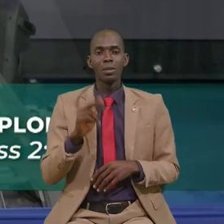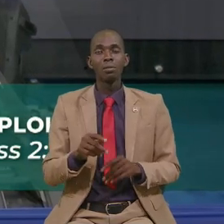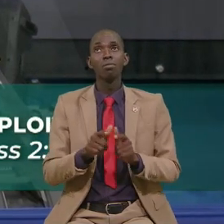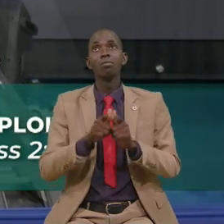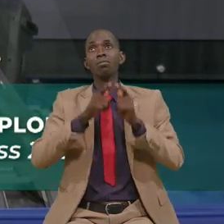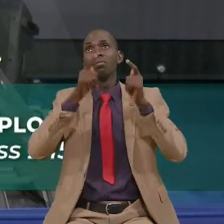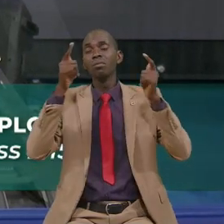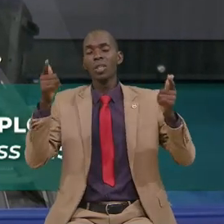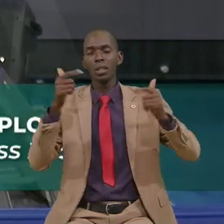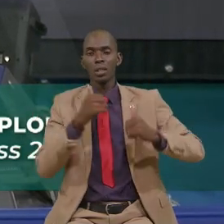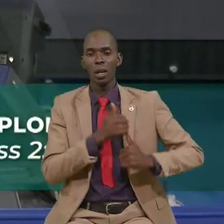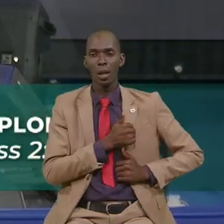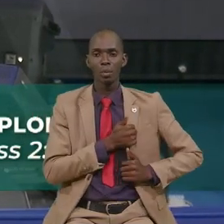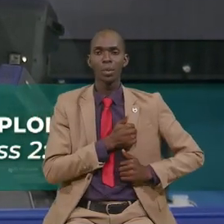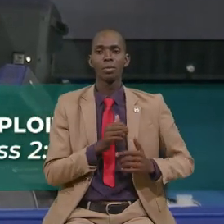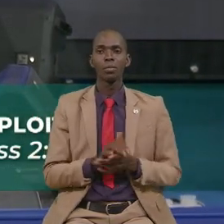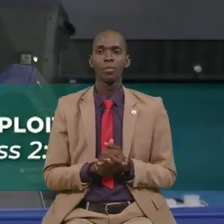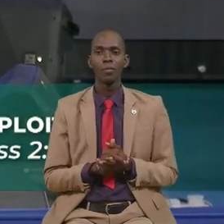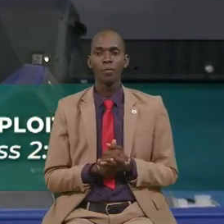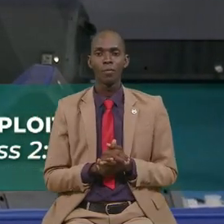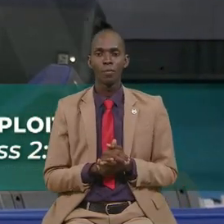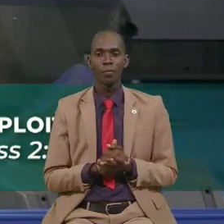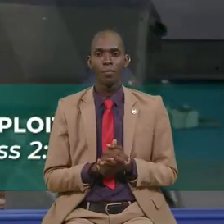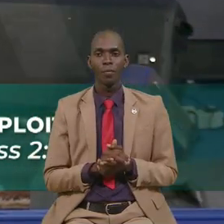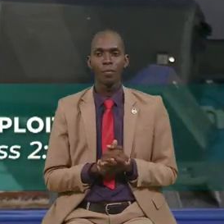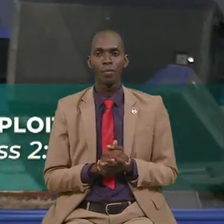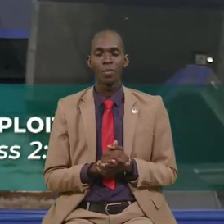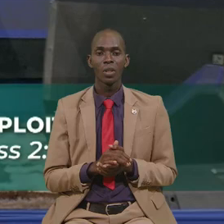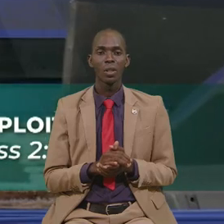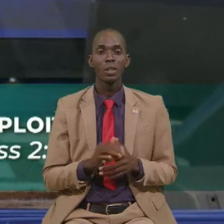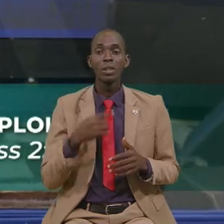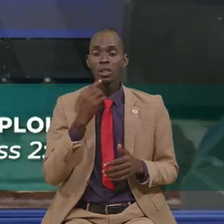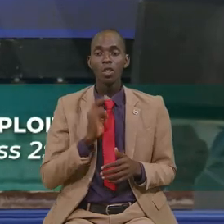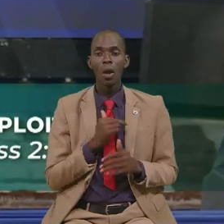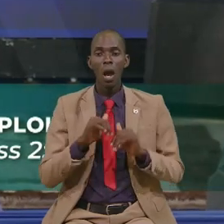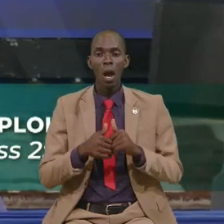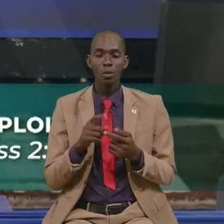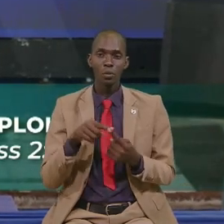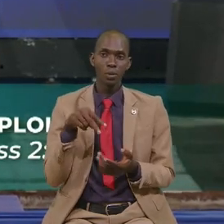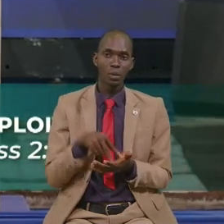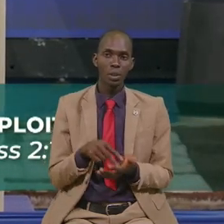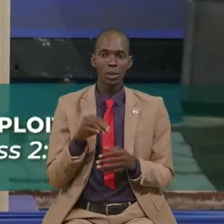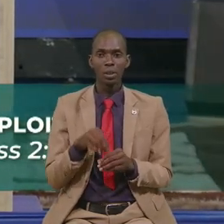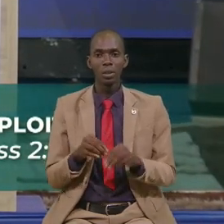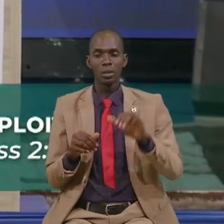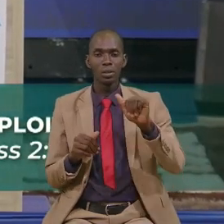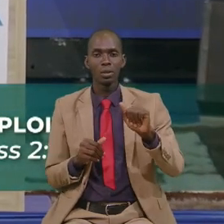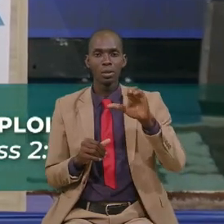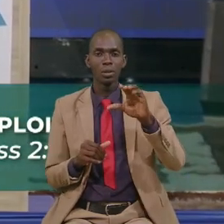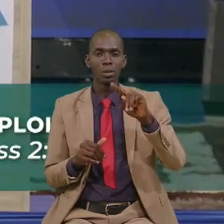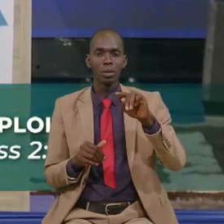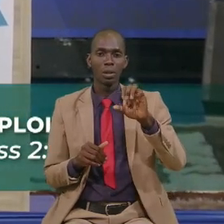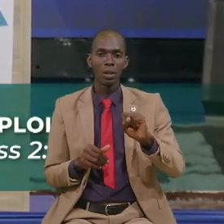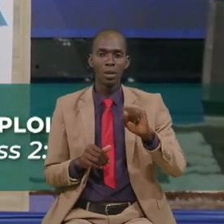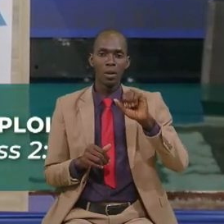great army. It tells us how to stand. It tells us in Acts chapter 5, reading